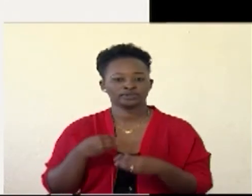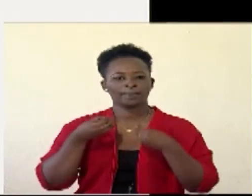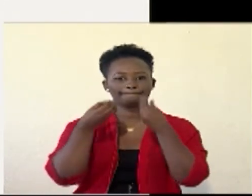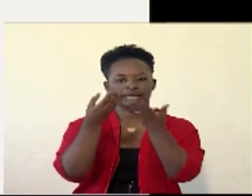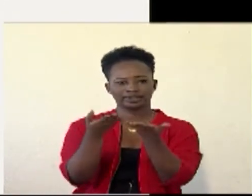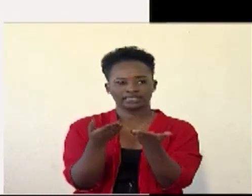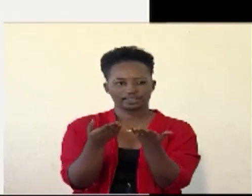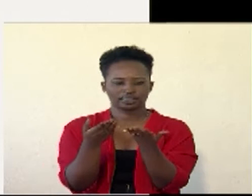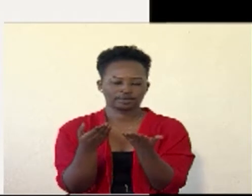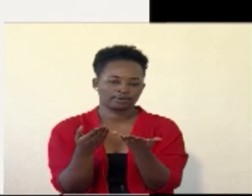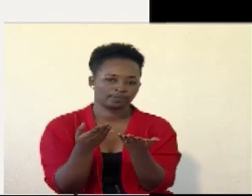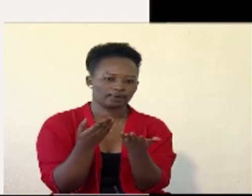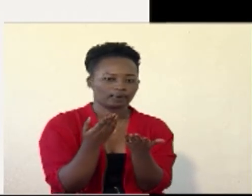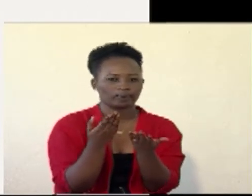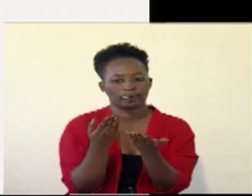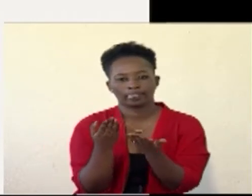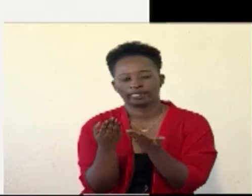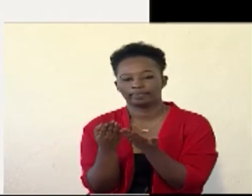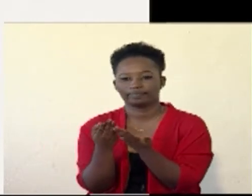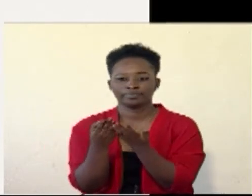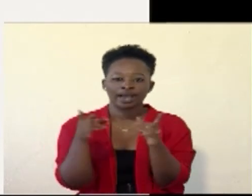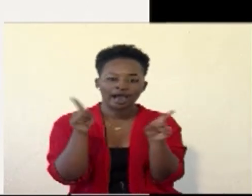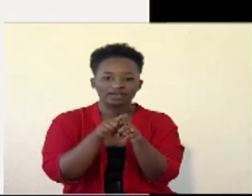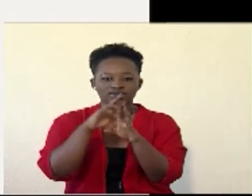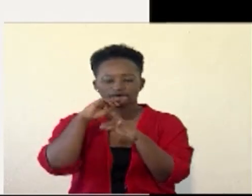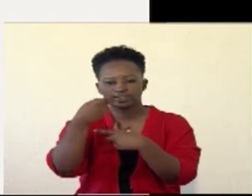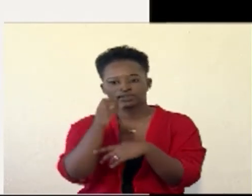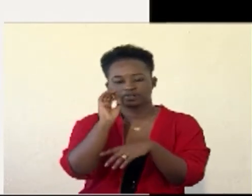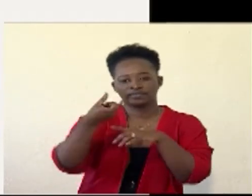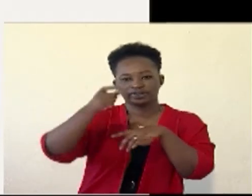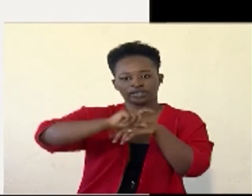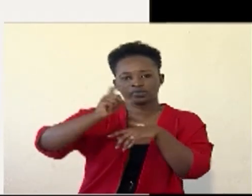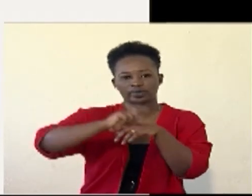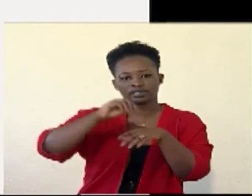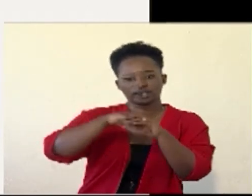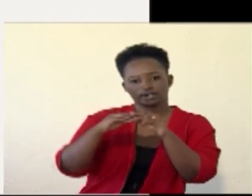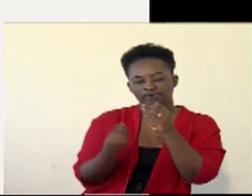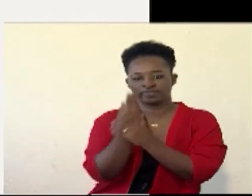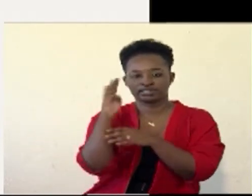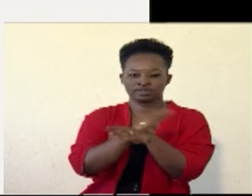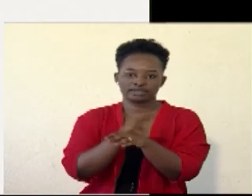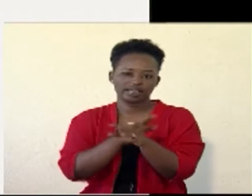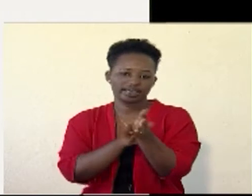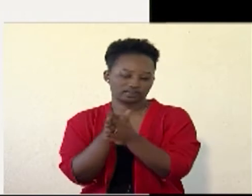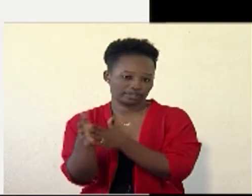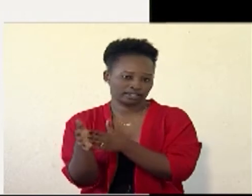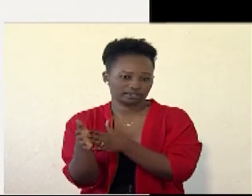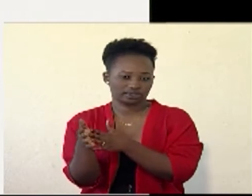given that as a result of increase in investment expenditure,